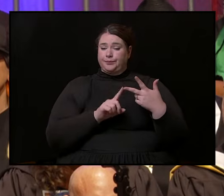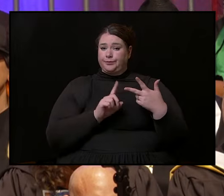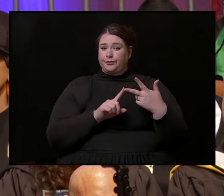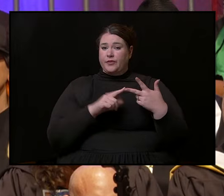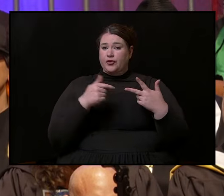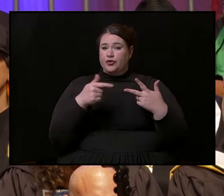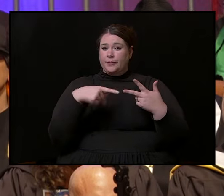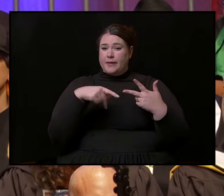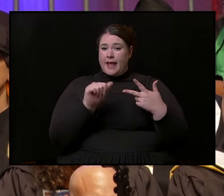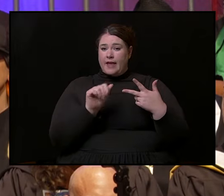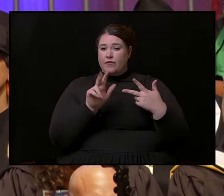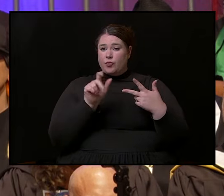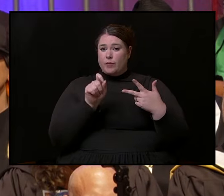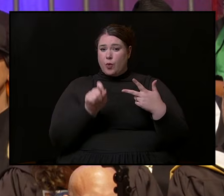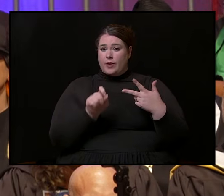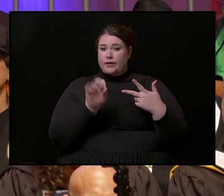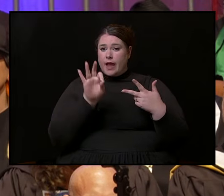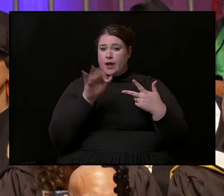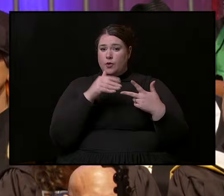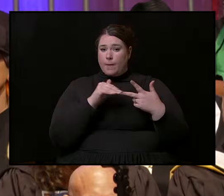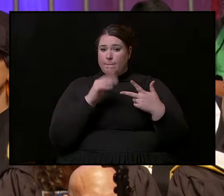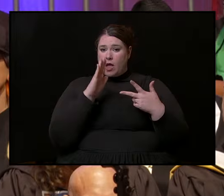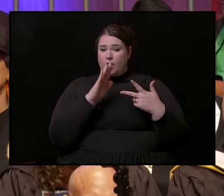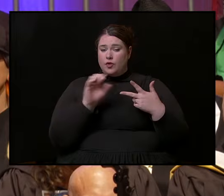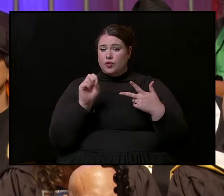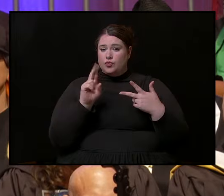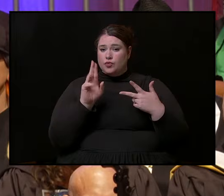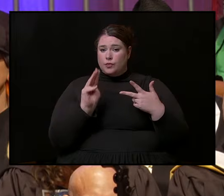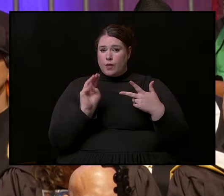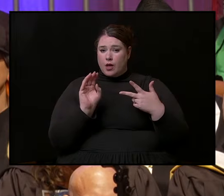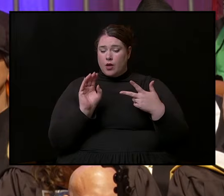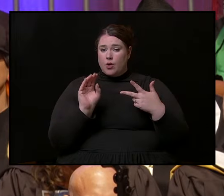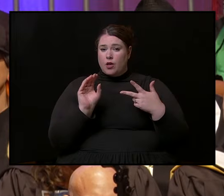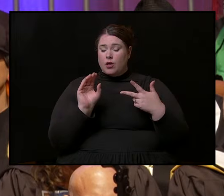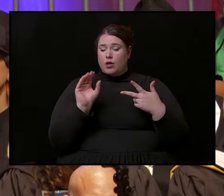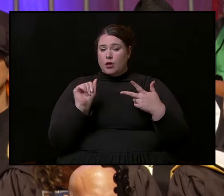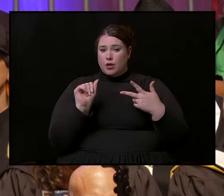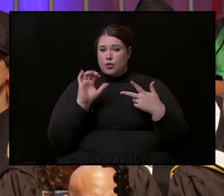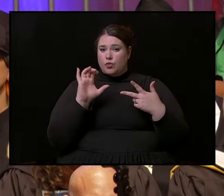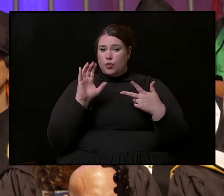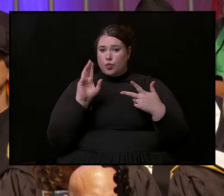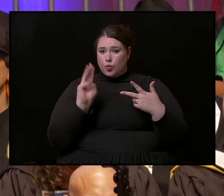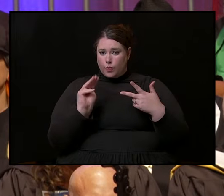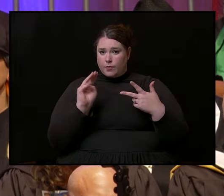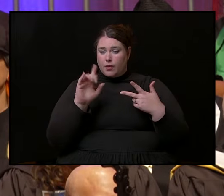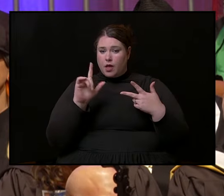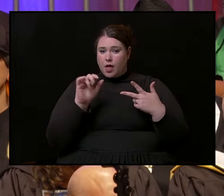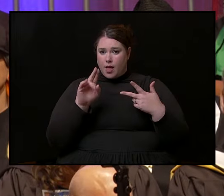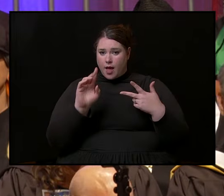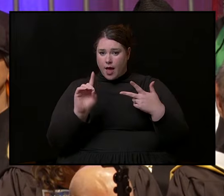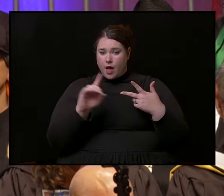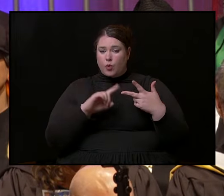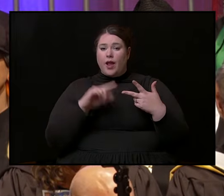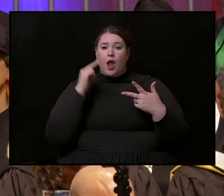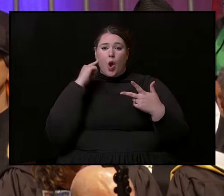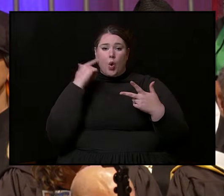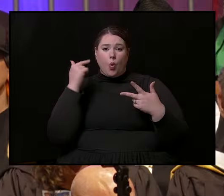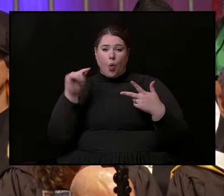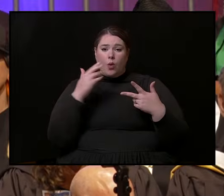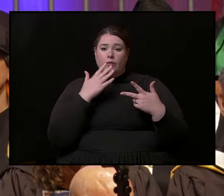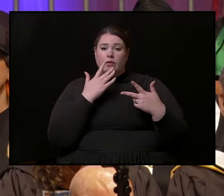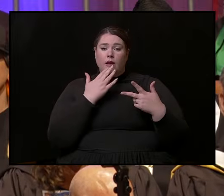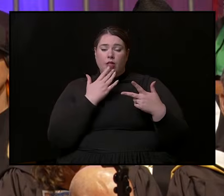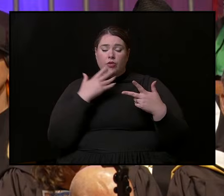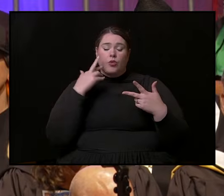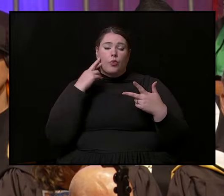of 3.9 or above graduate summa cum laude with highest distinction, and they wear the gold colored cords.